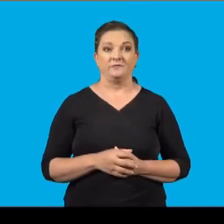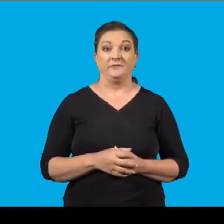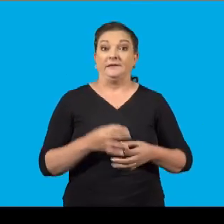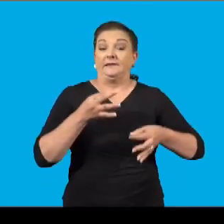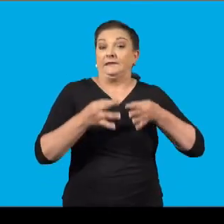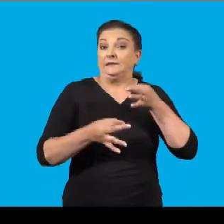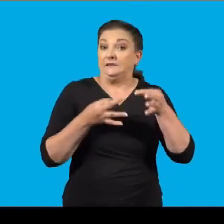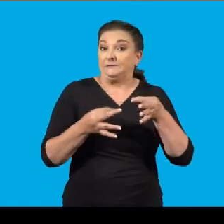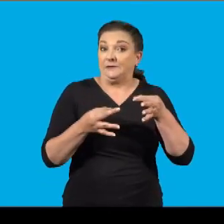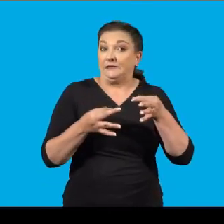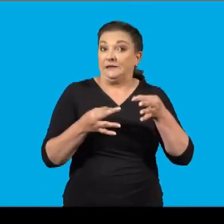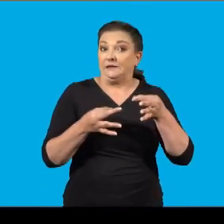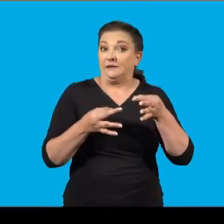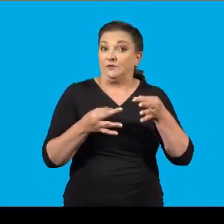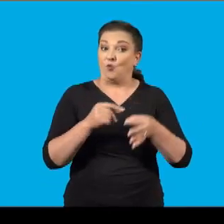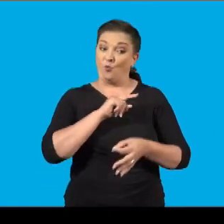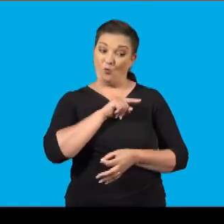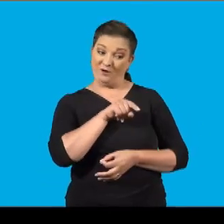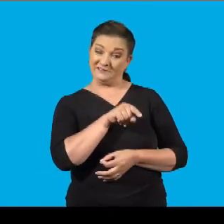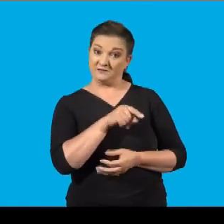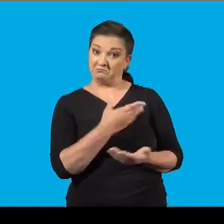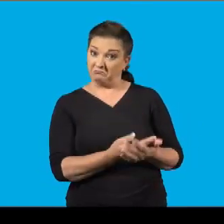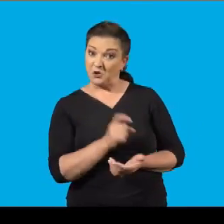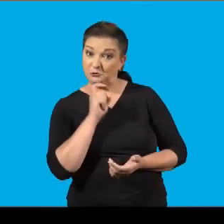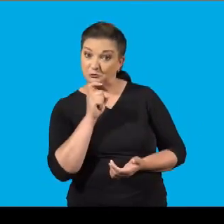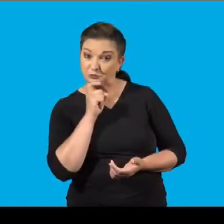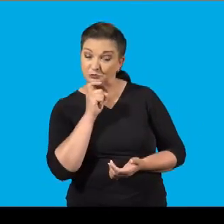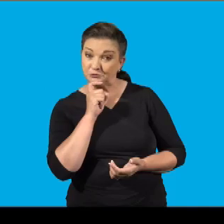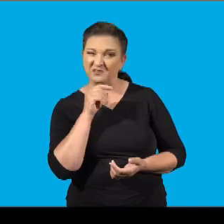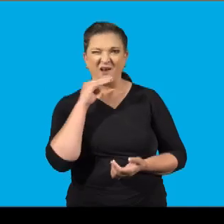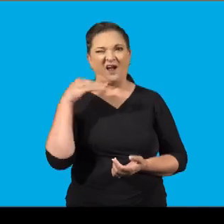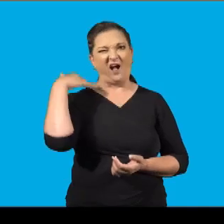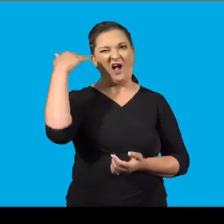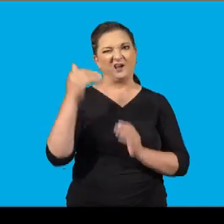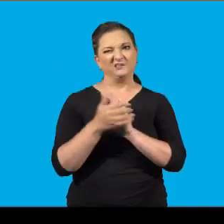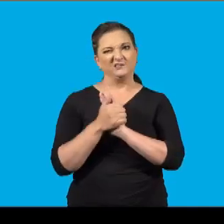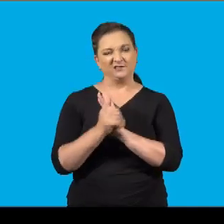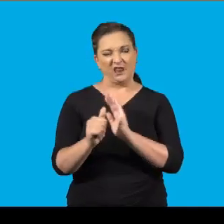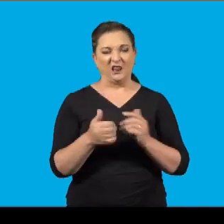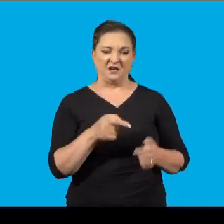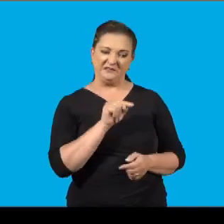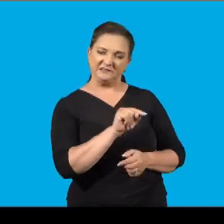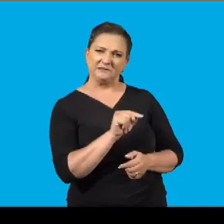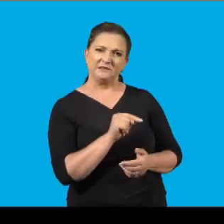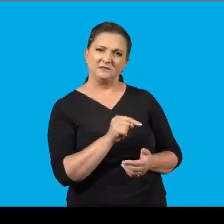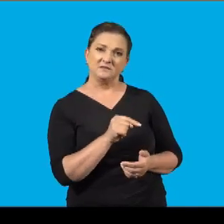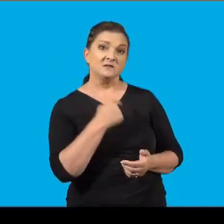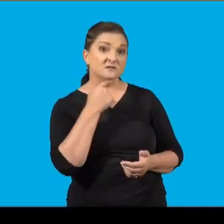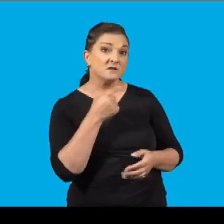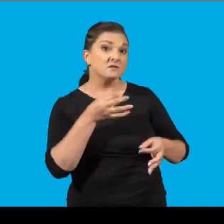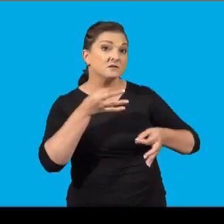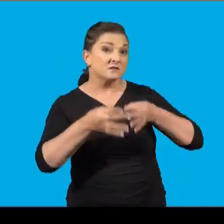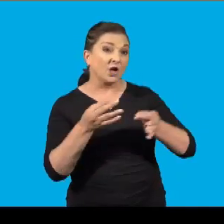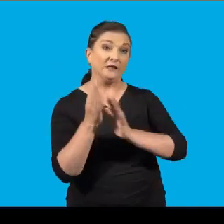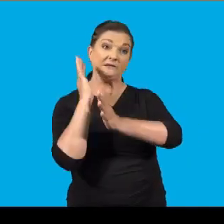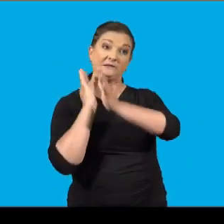reads, explain the usefulness. Okay, this is a higher order thinking skill. Explain the usefulness of this source